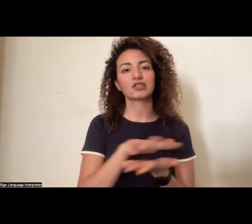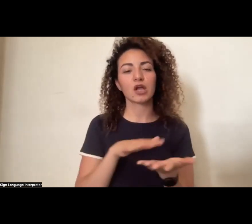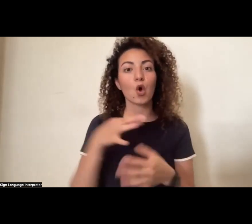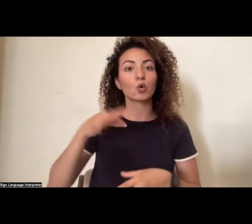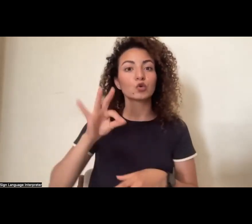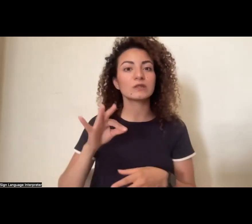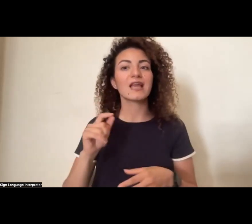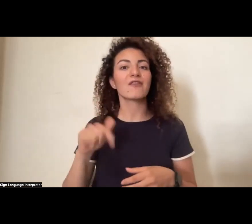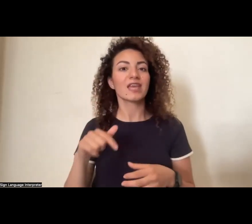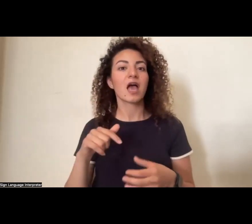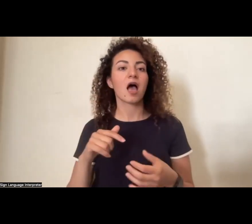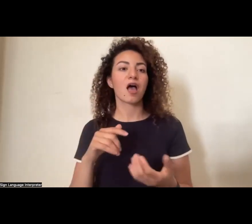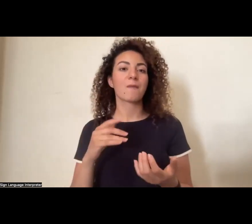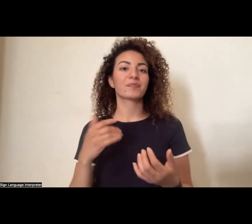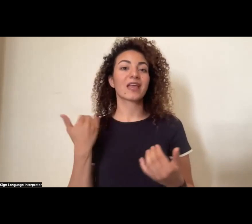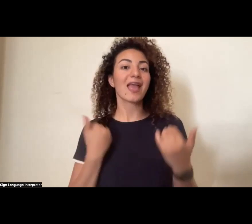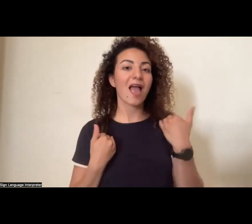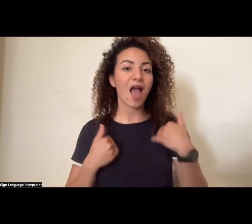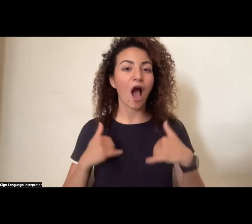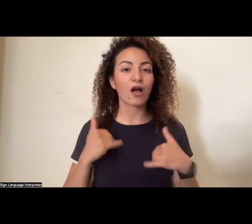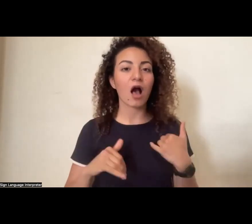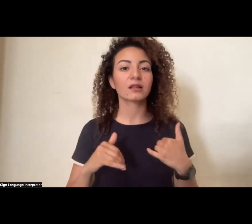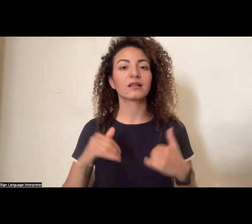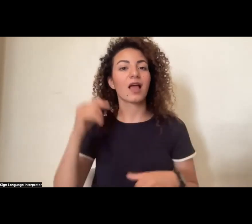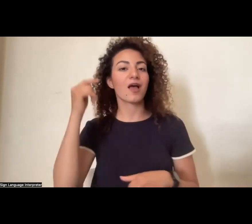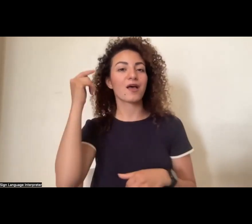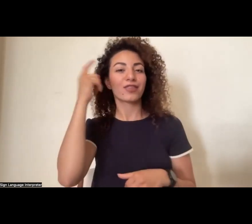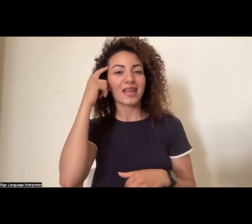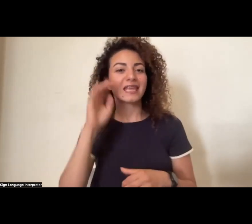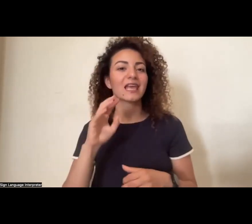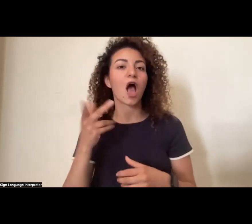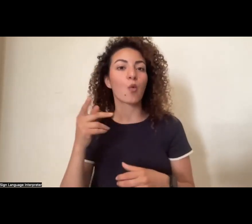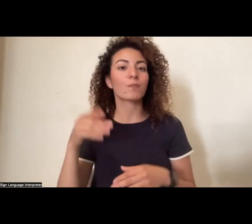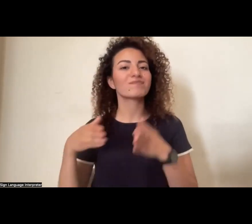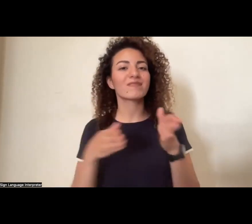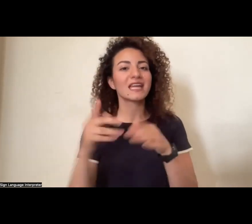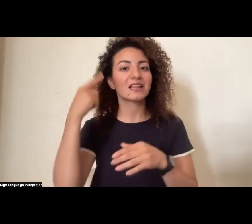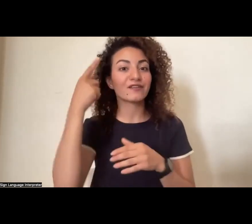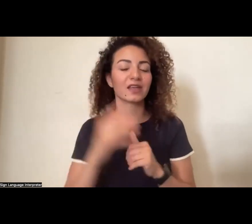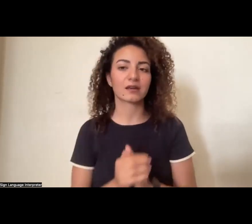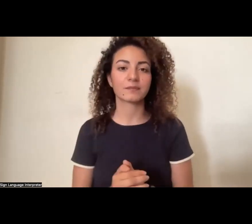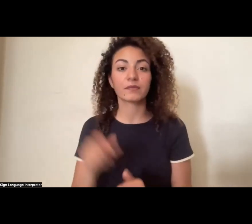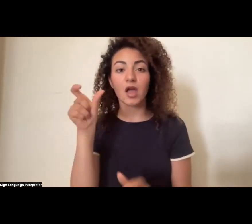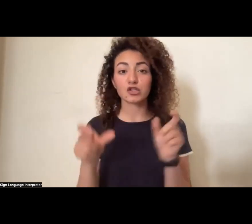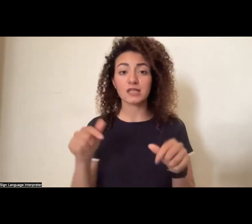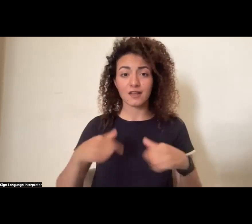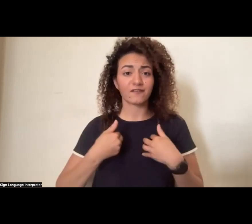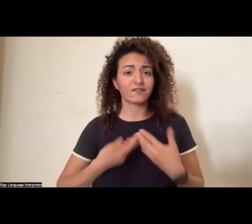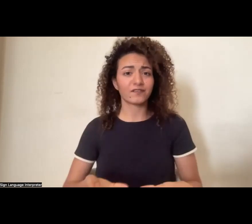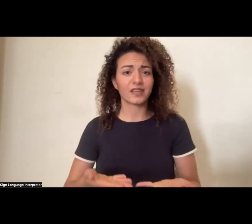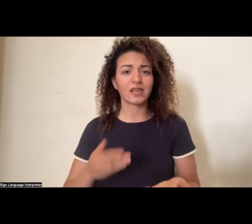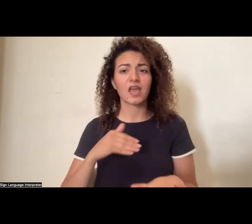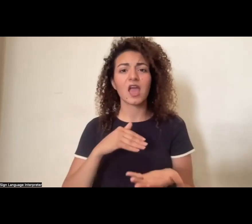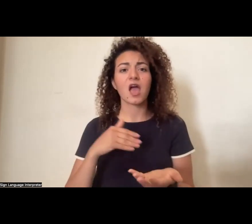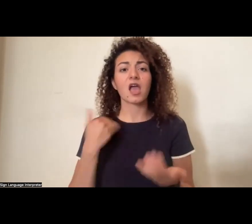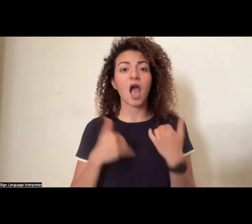mental disabilities, or what our colleague Rachel calls intellectual disabilities. People with disabilities are excluded from public